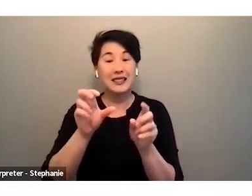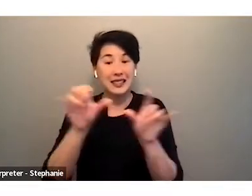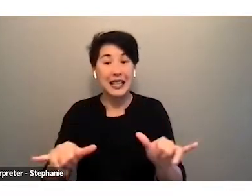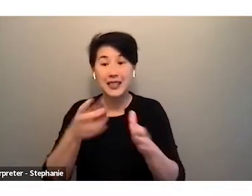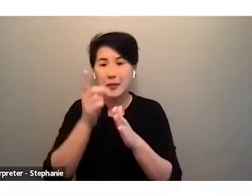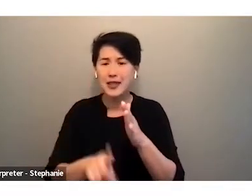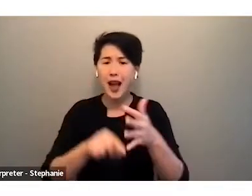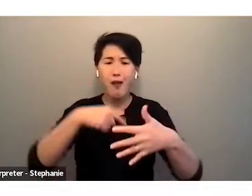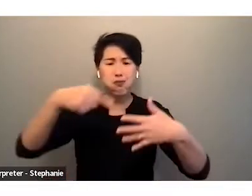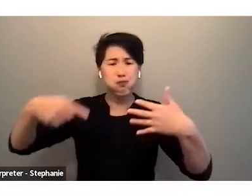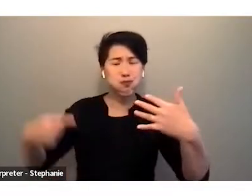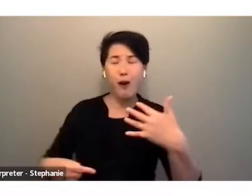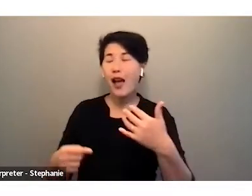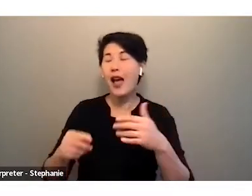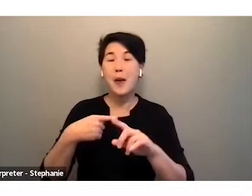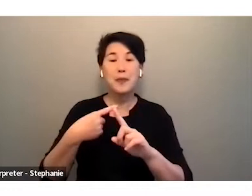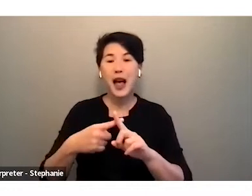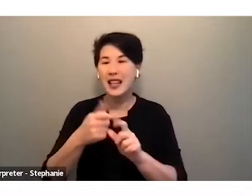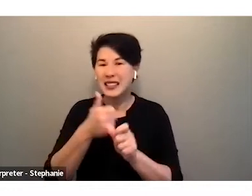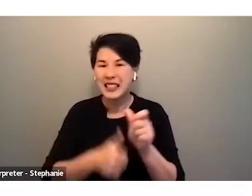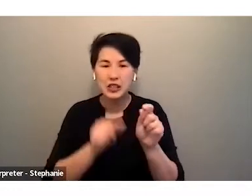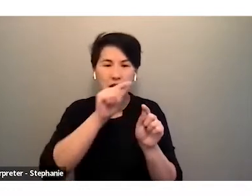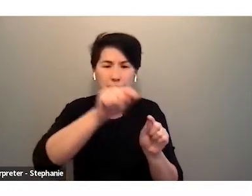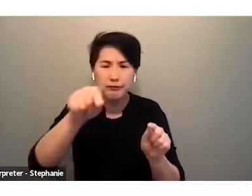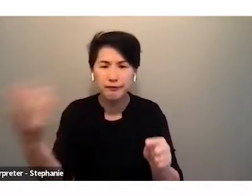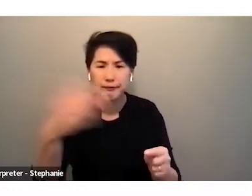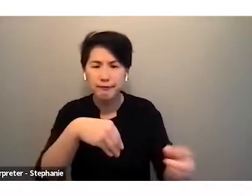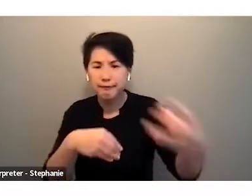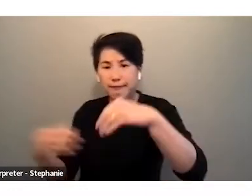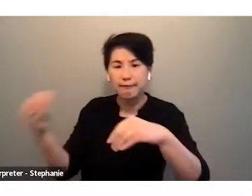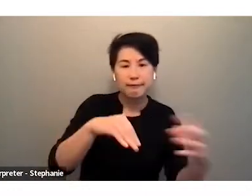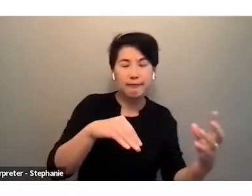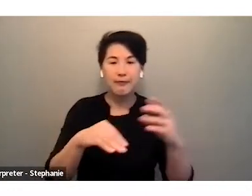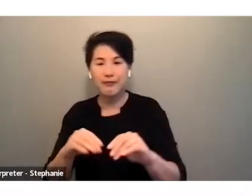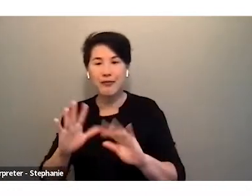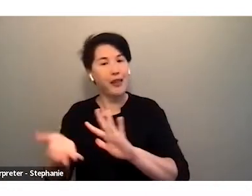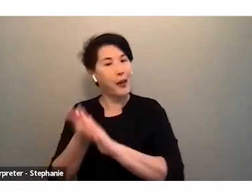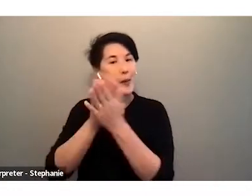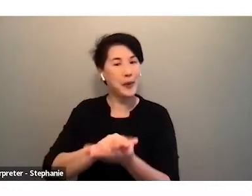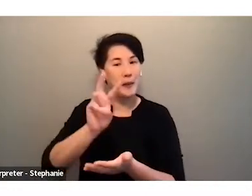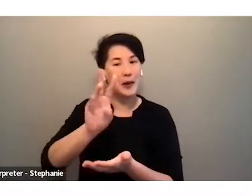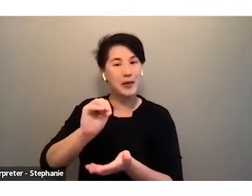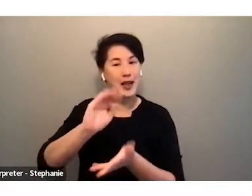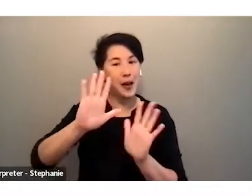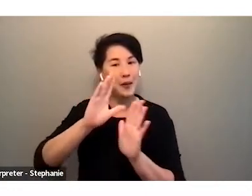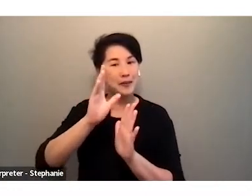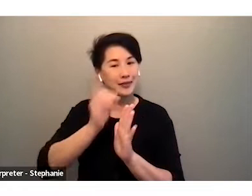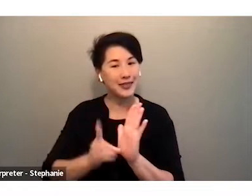of amazing things and a little blend of each to bring together the WM Design Challenge.